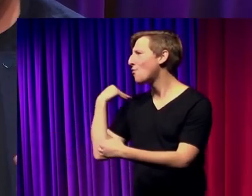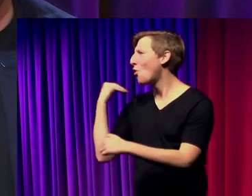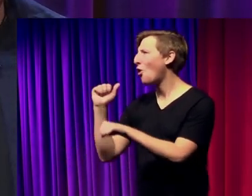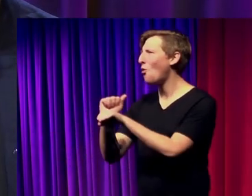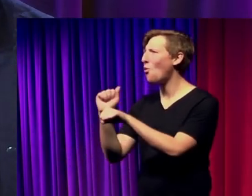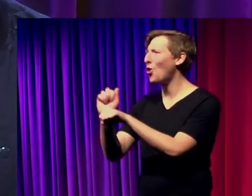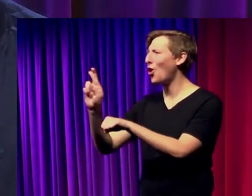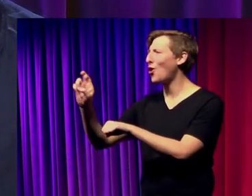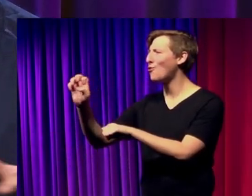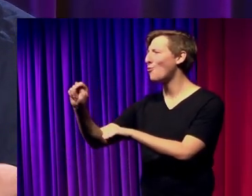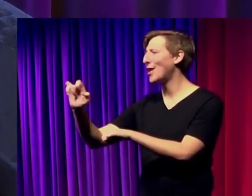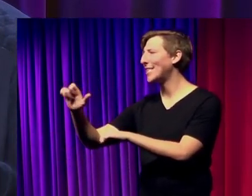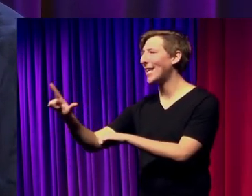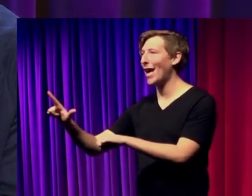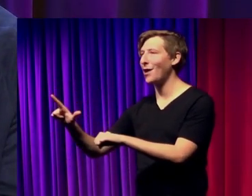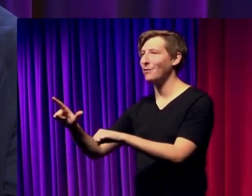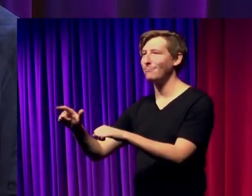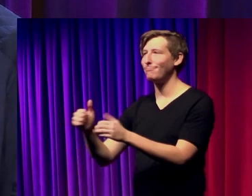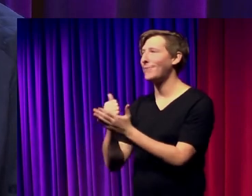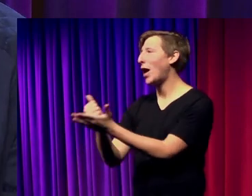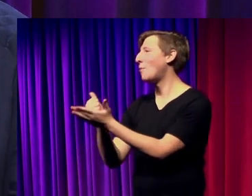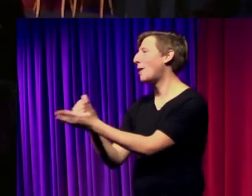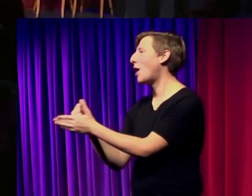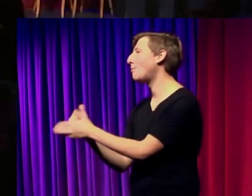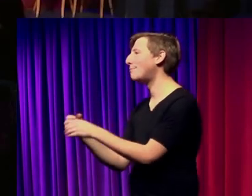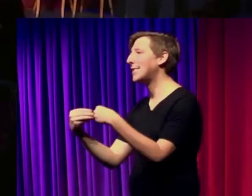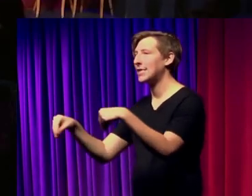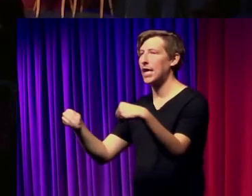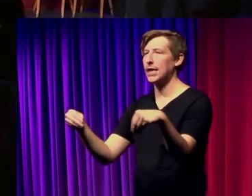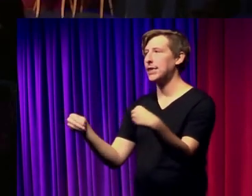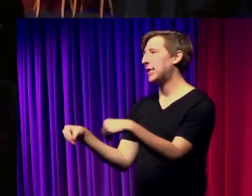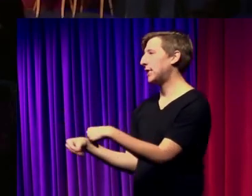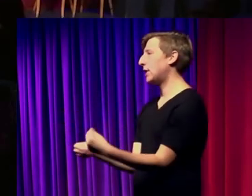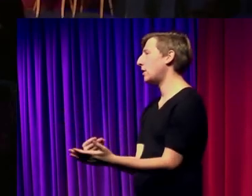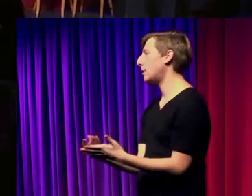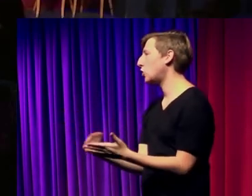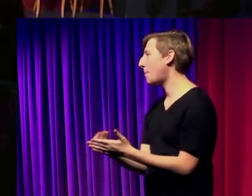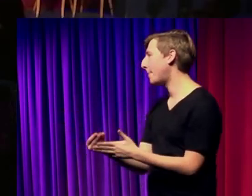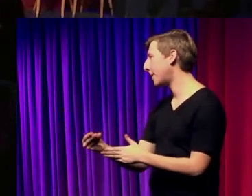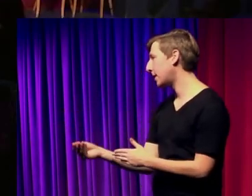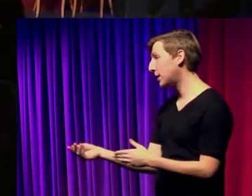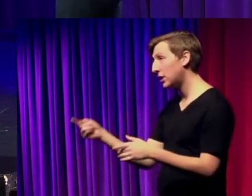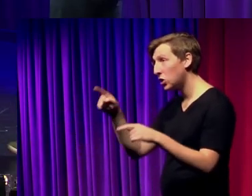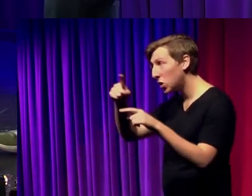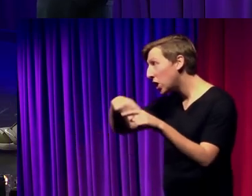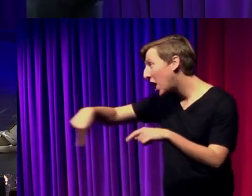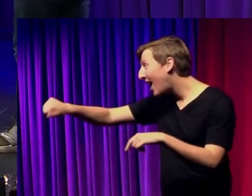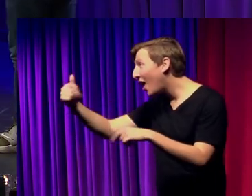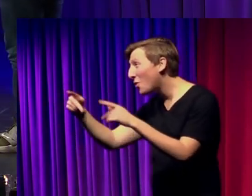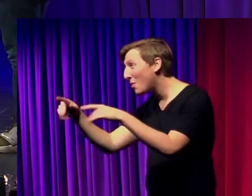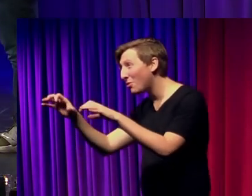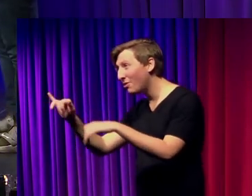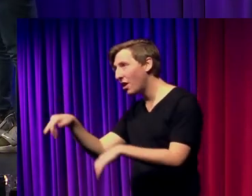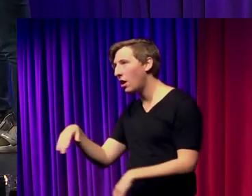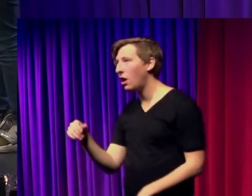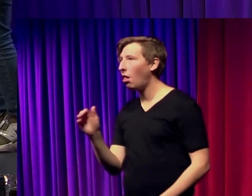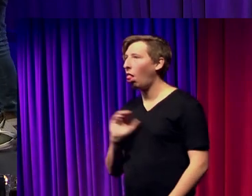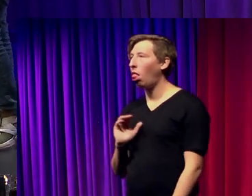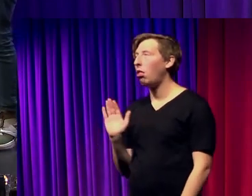still works in retail or customer service or something similar? Yeah, I can hear from your sad voices.